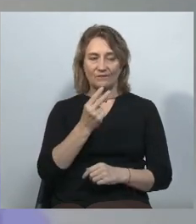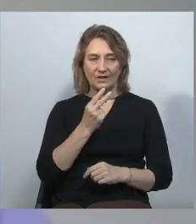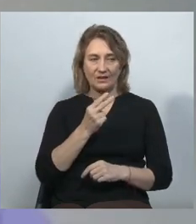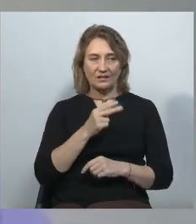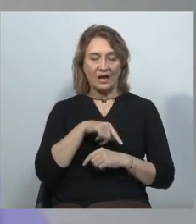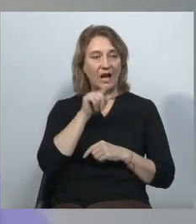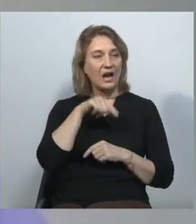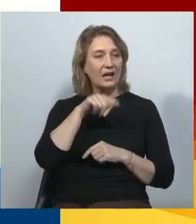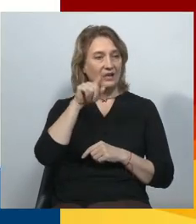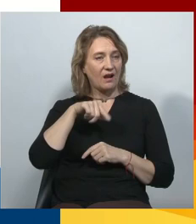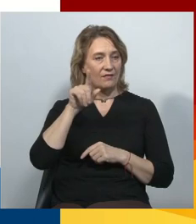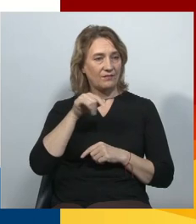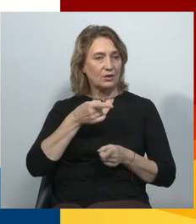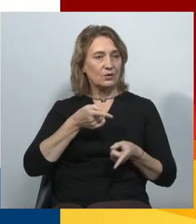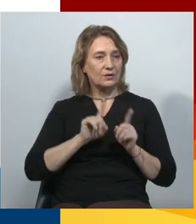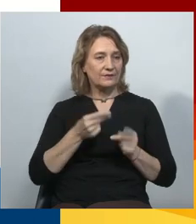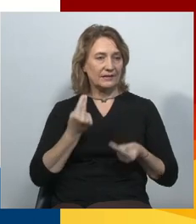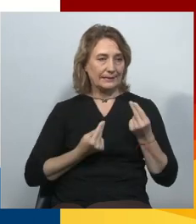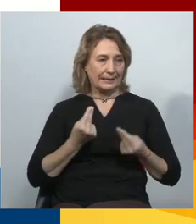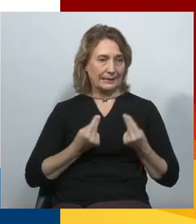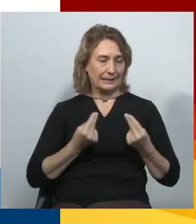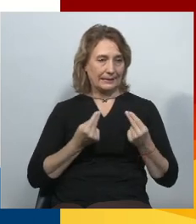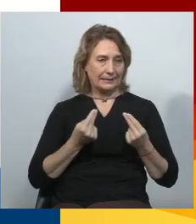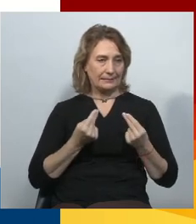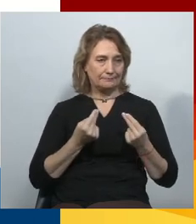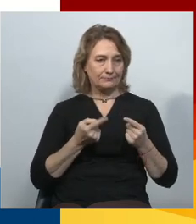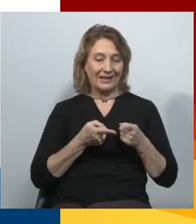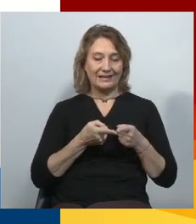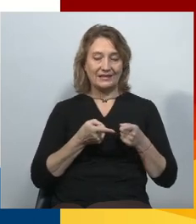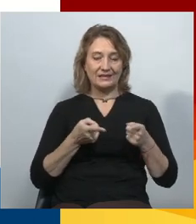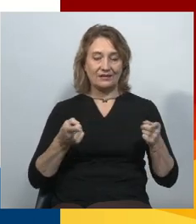On this slide, you can see that the efficiency of our game